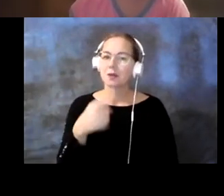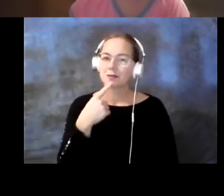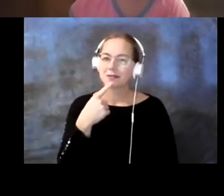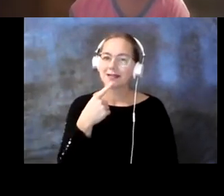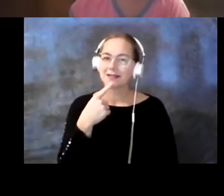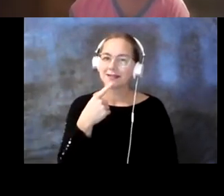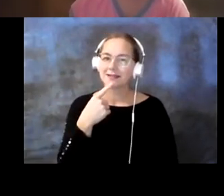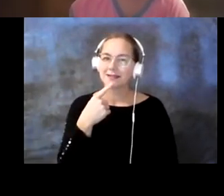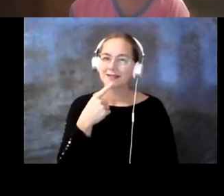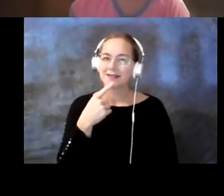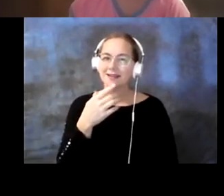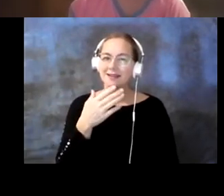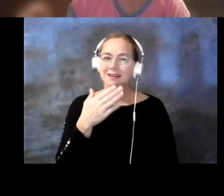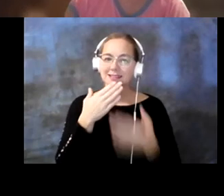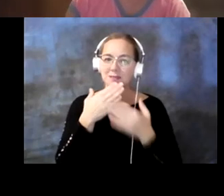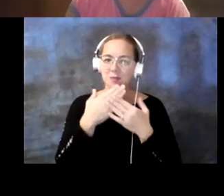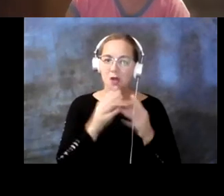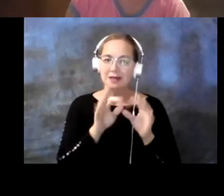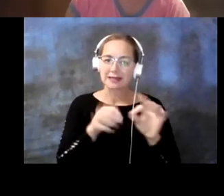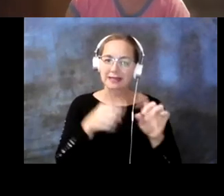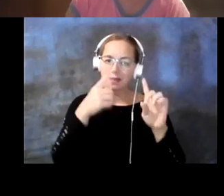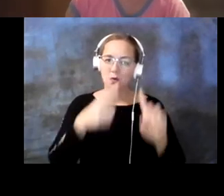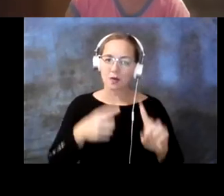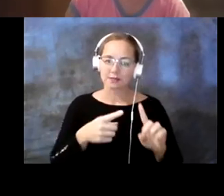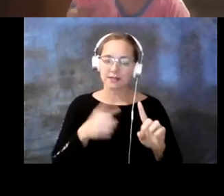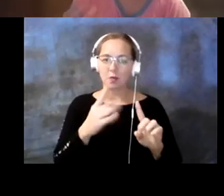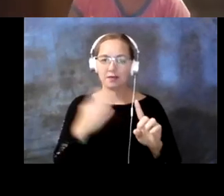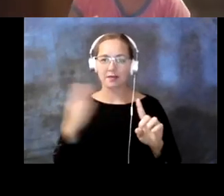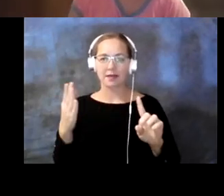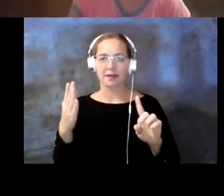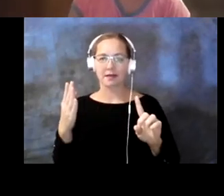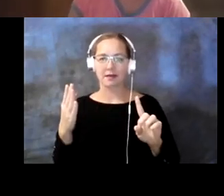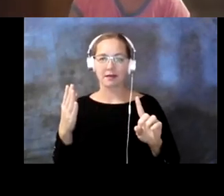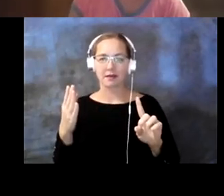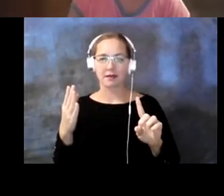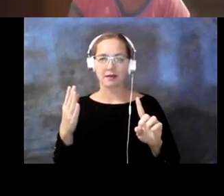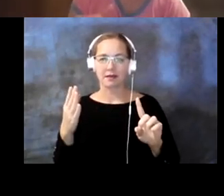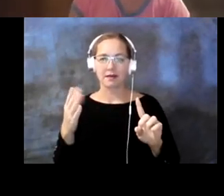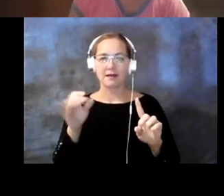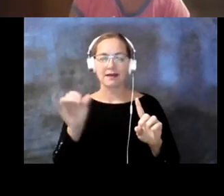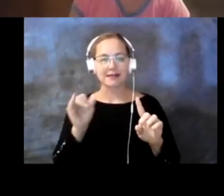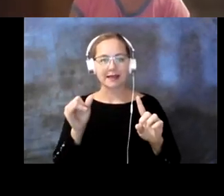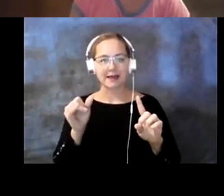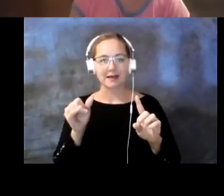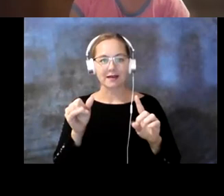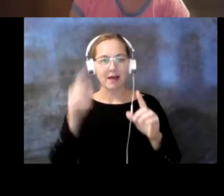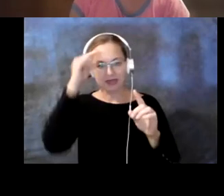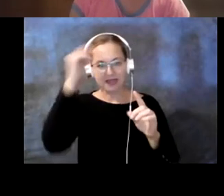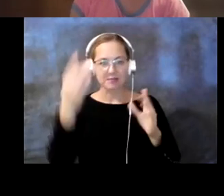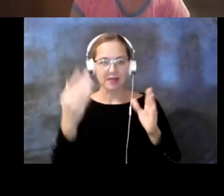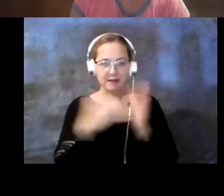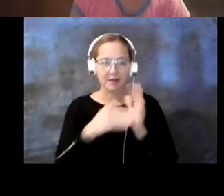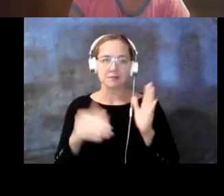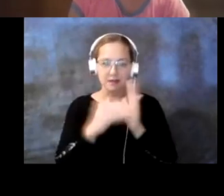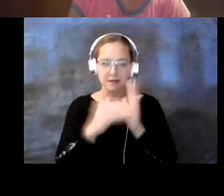very good like key points, and one thing that keeps is like a reoccurring theme with misconceptions regarding disability